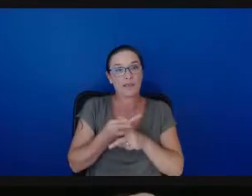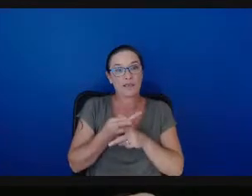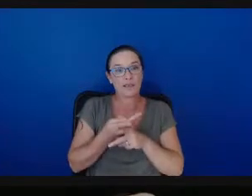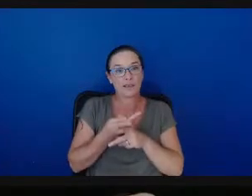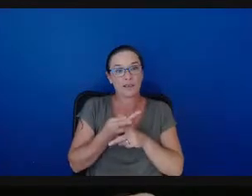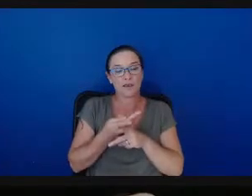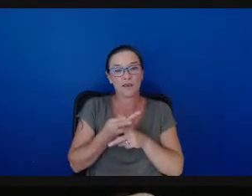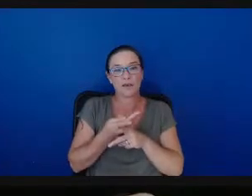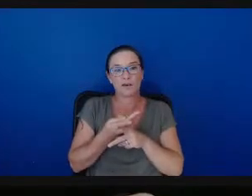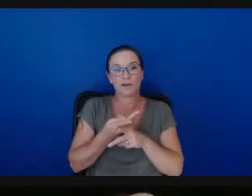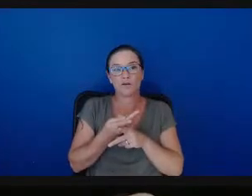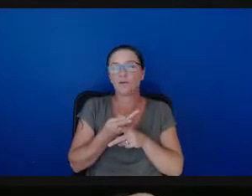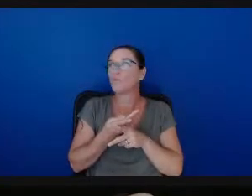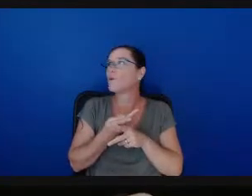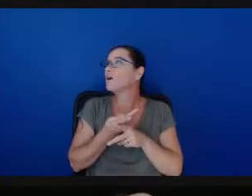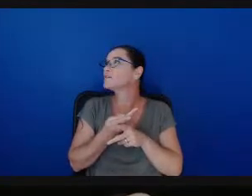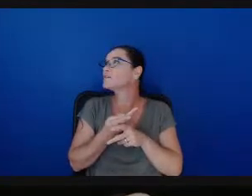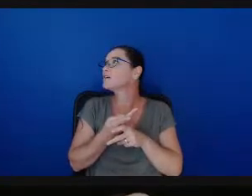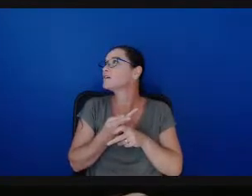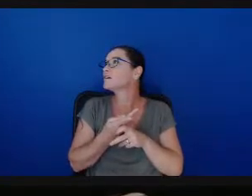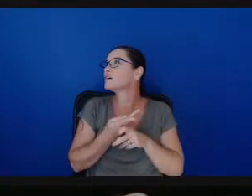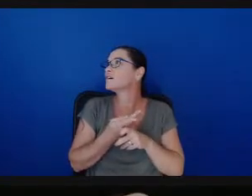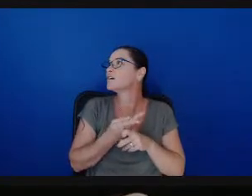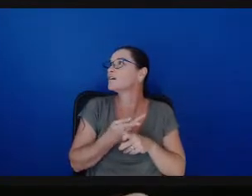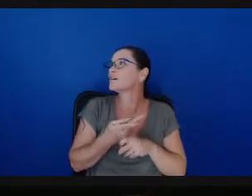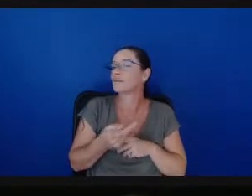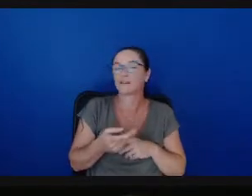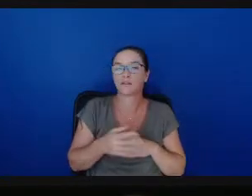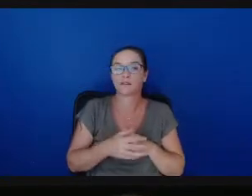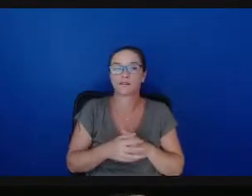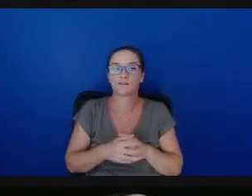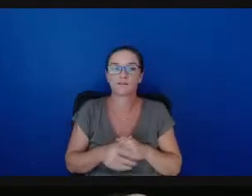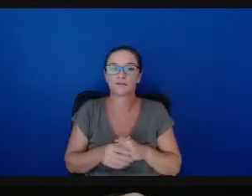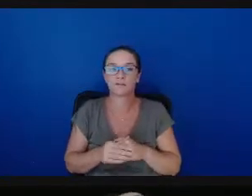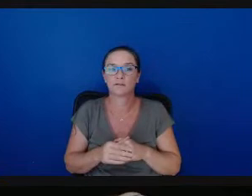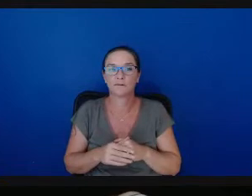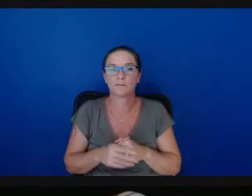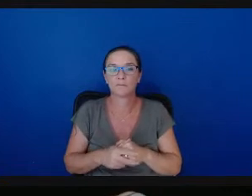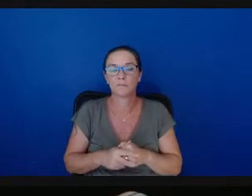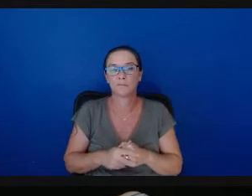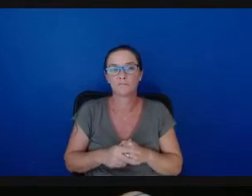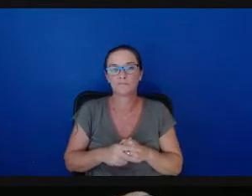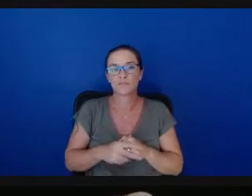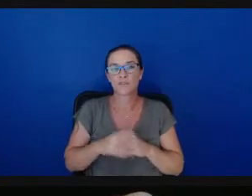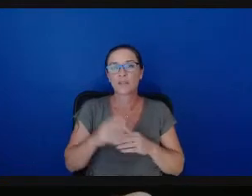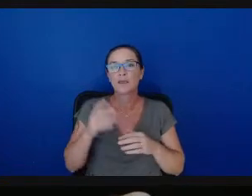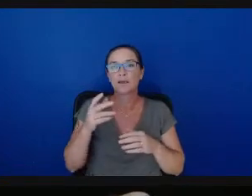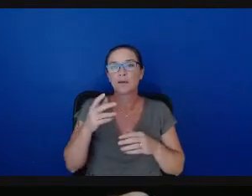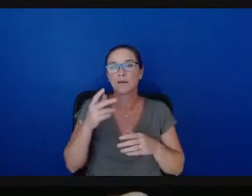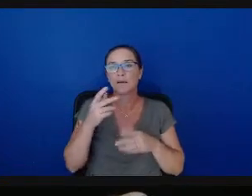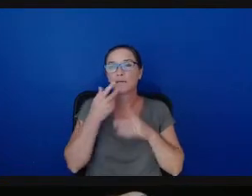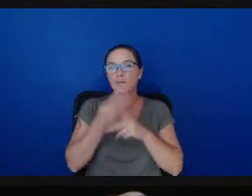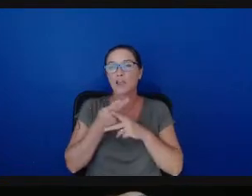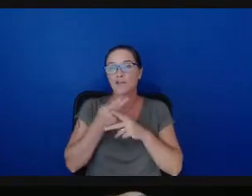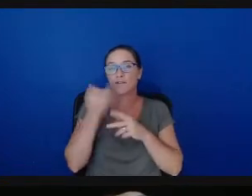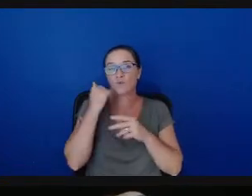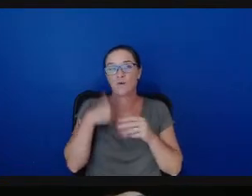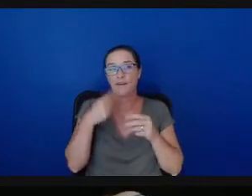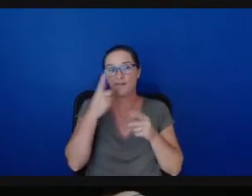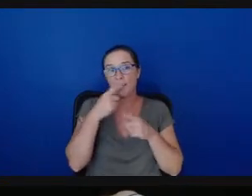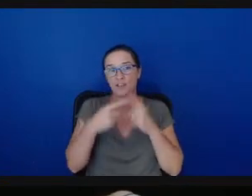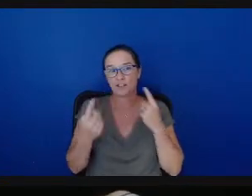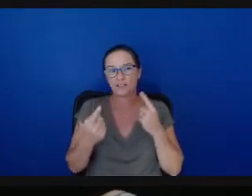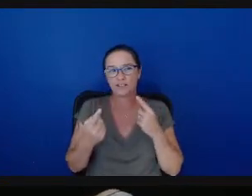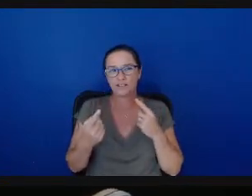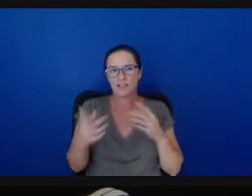through there, right? There are some, yeah. There are some, and it's just something to be aware of, so you don't show up and be like, "What is